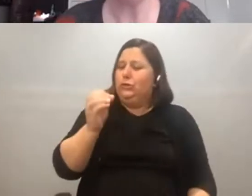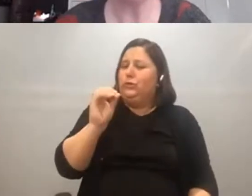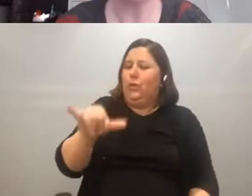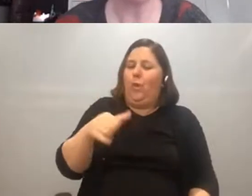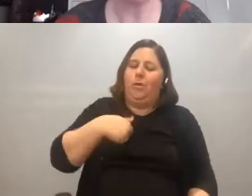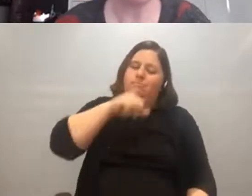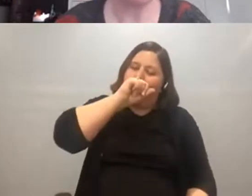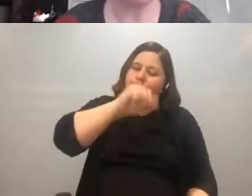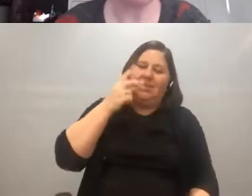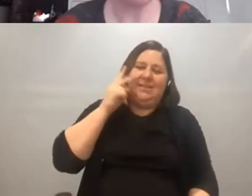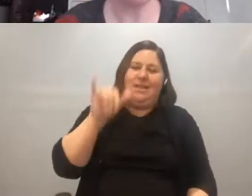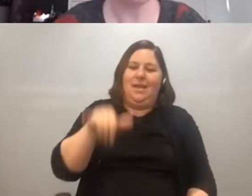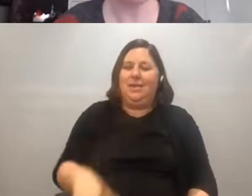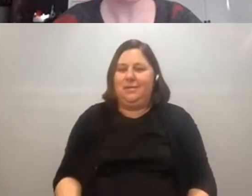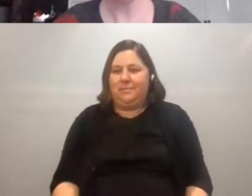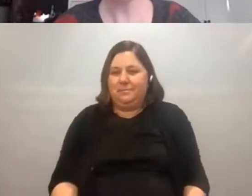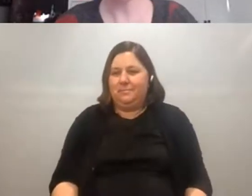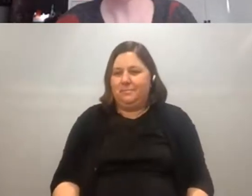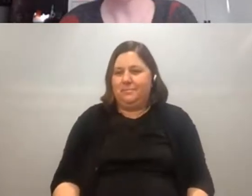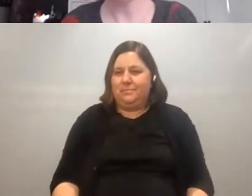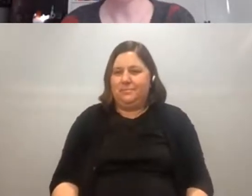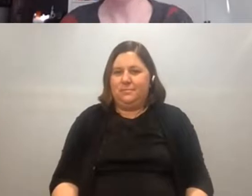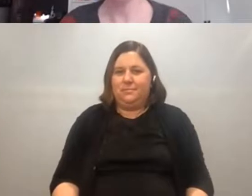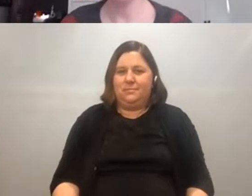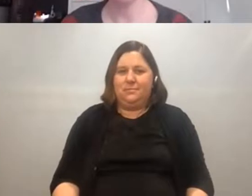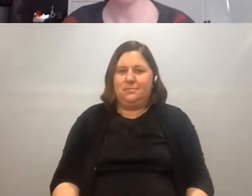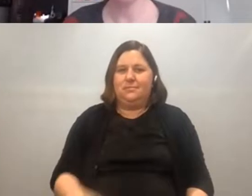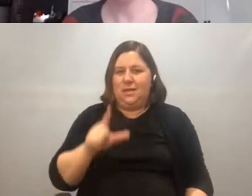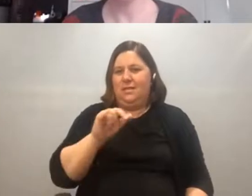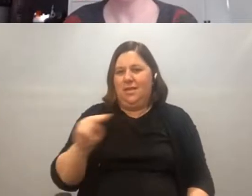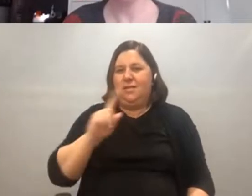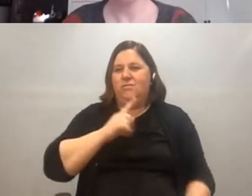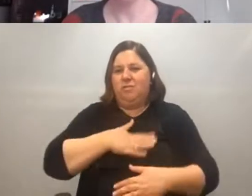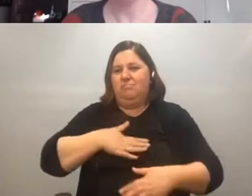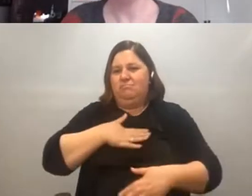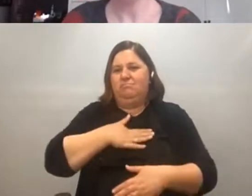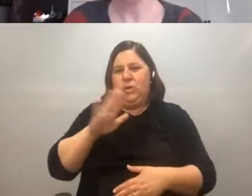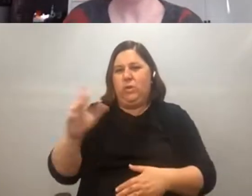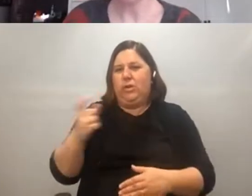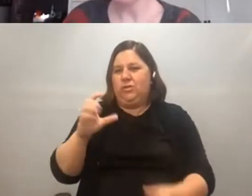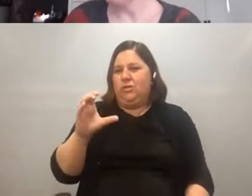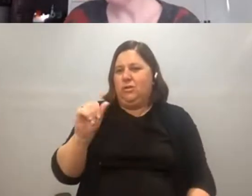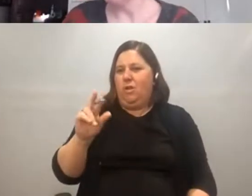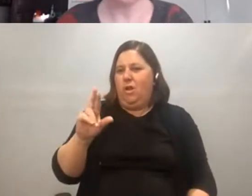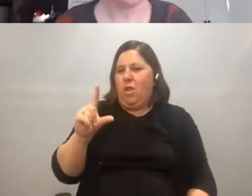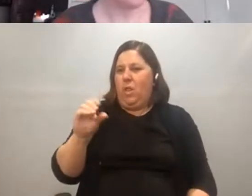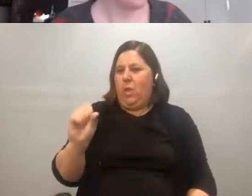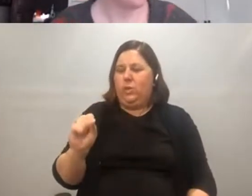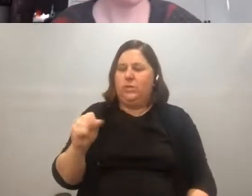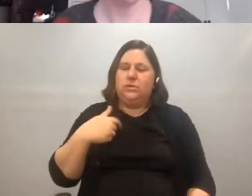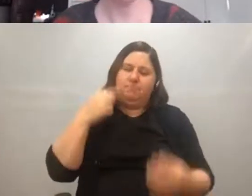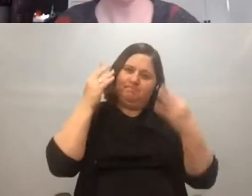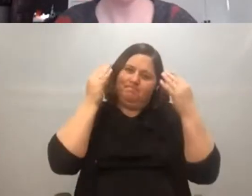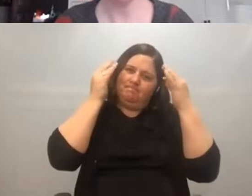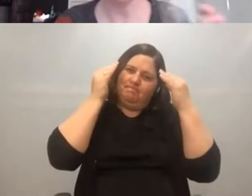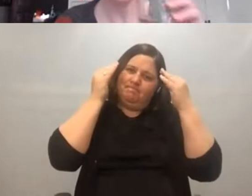i really appreciate your question carlos i uh as i thought about it i was